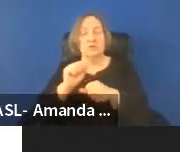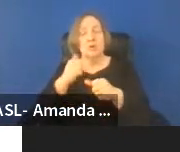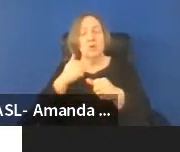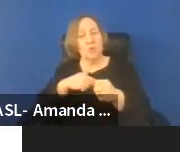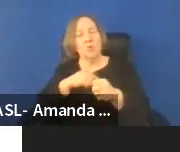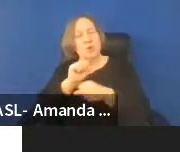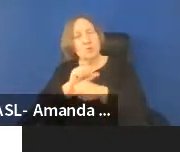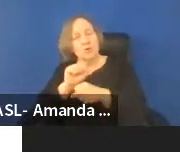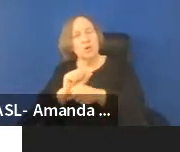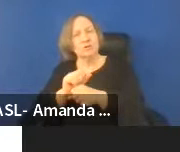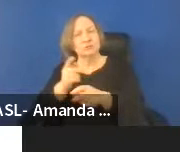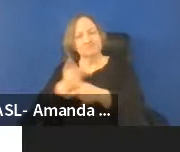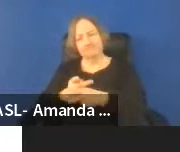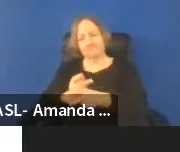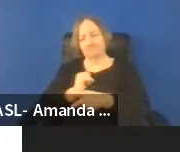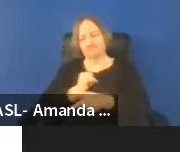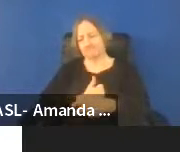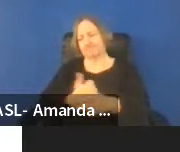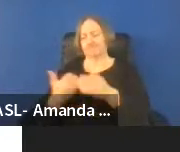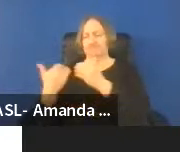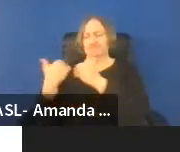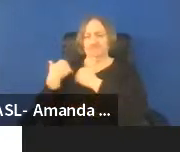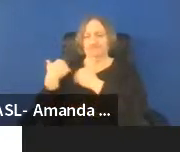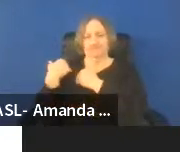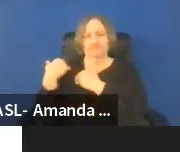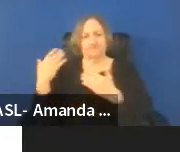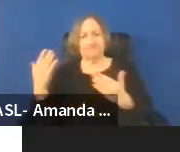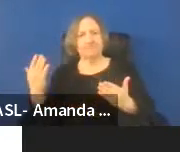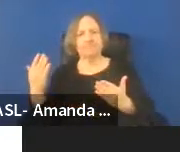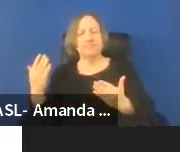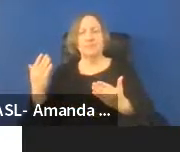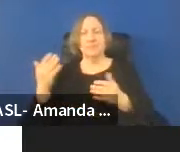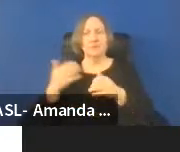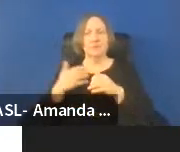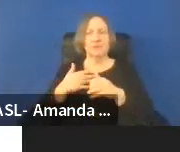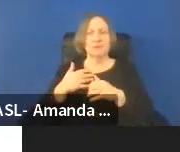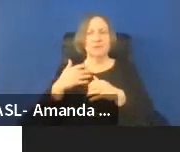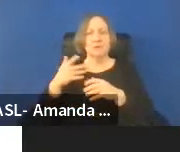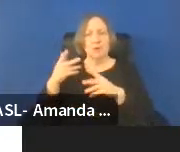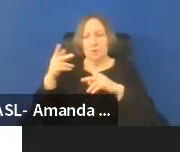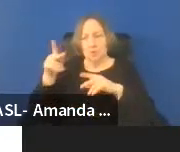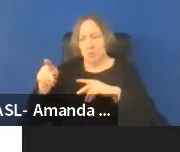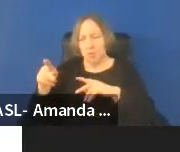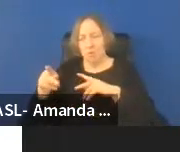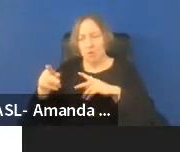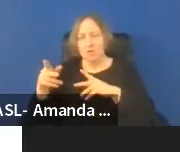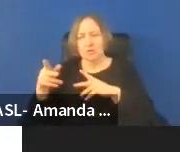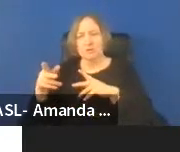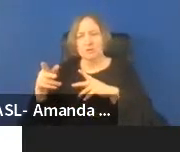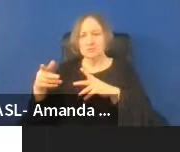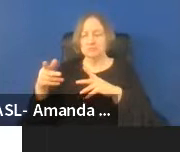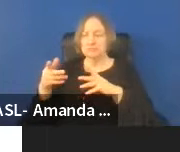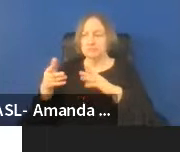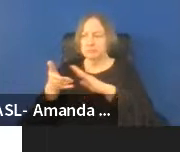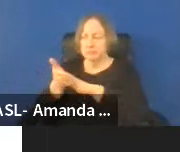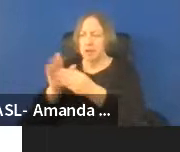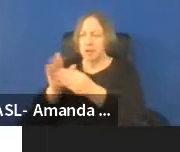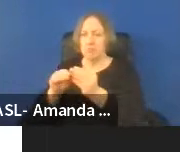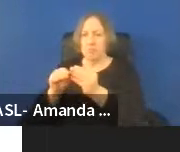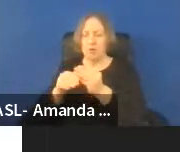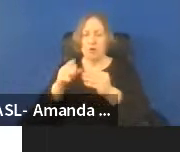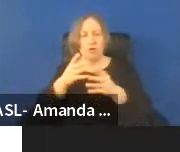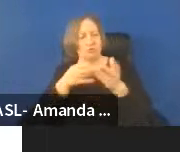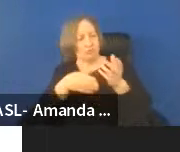to hold ourselves accountable to Portlanders so we can help Portlanders have more confidence and trust in city